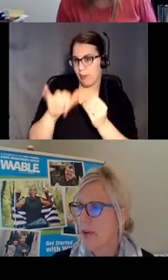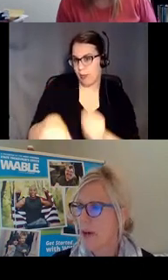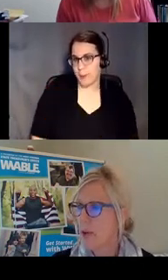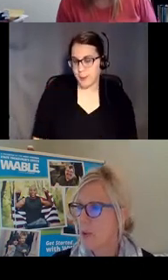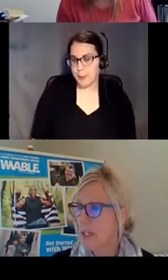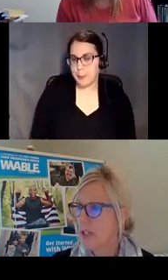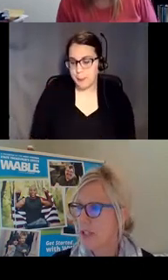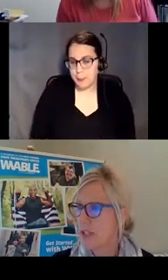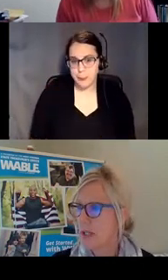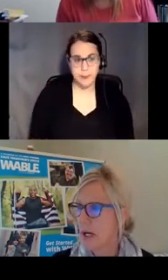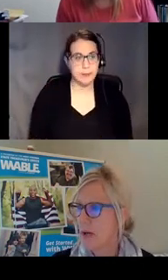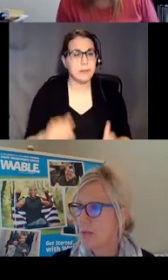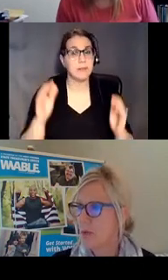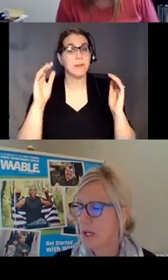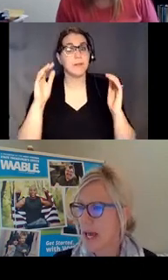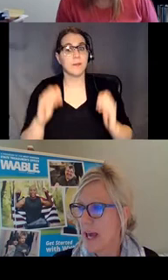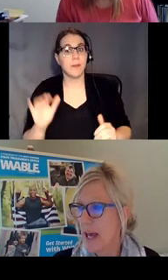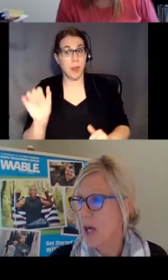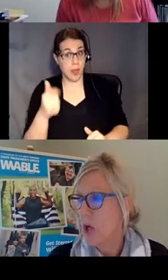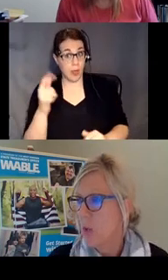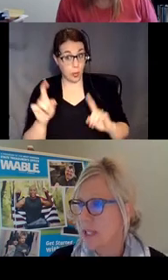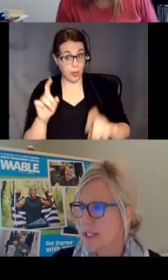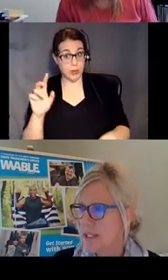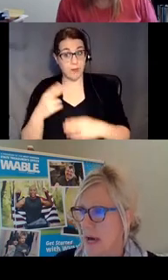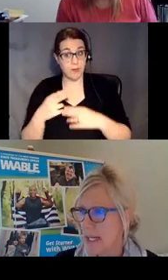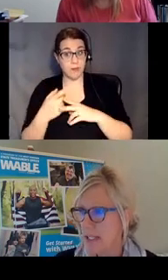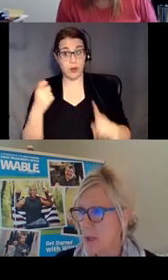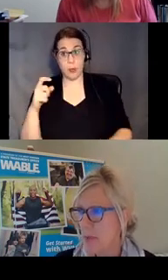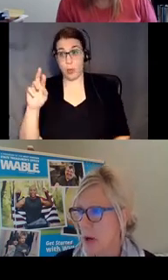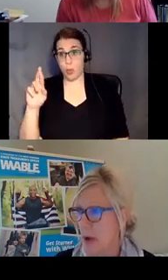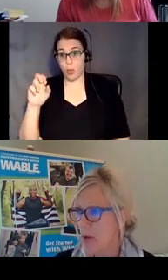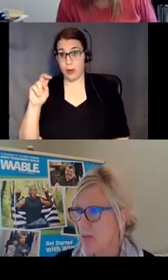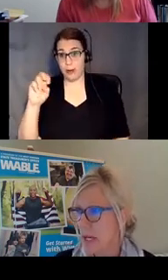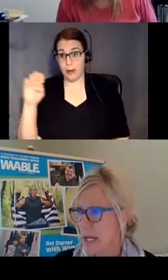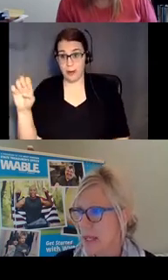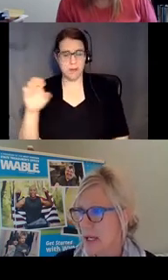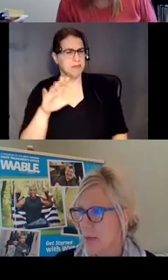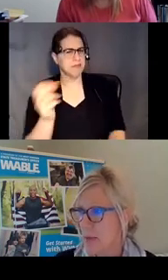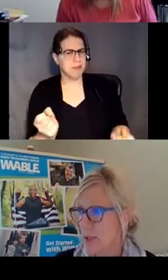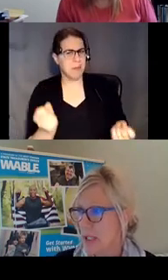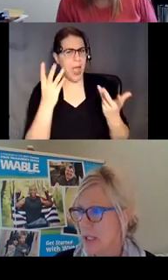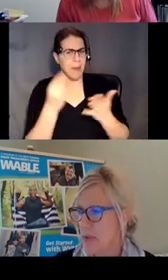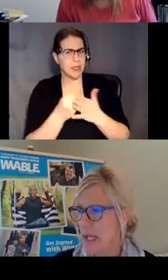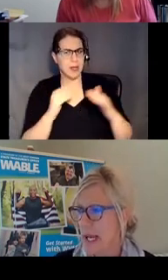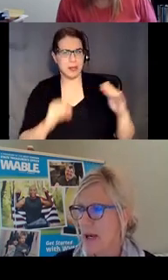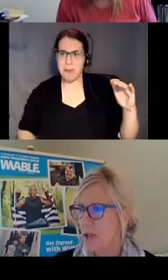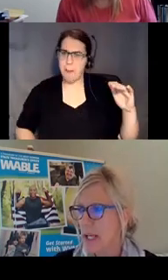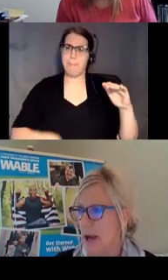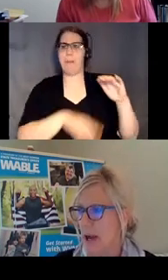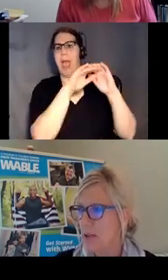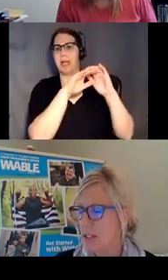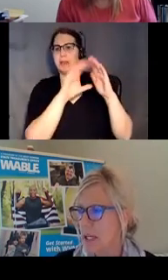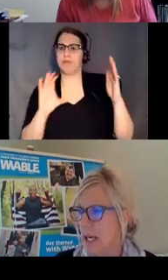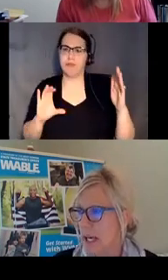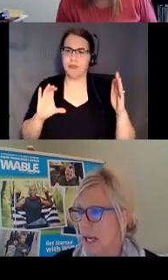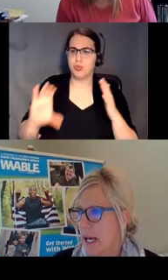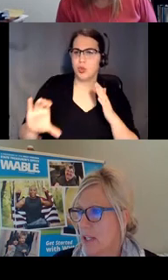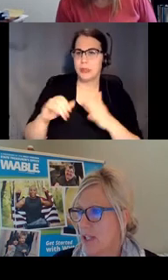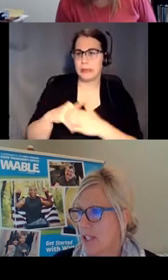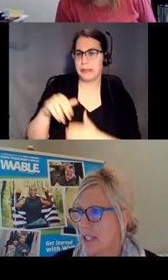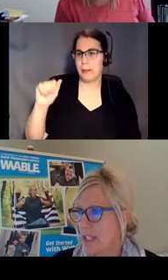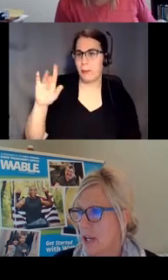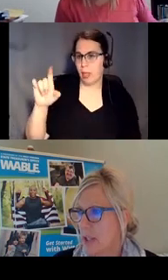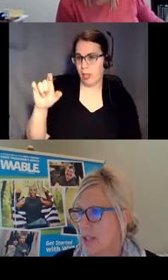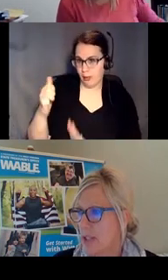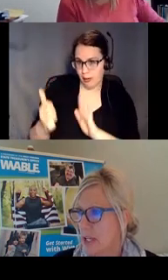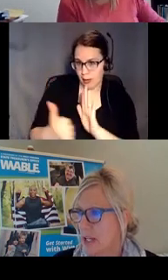Okay, another question, Renee, what is the maximum amount of money that can be put into an ABLE account? And